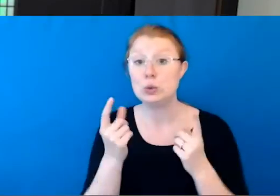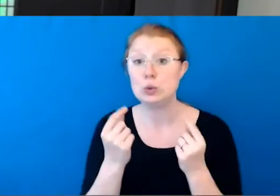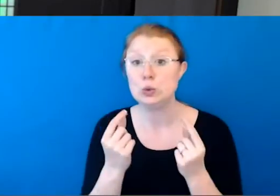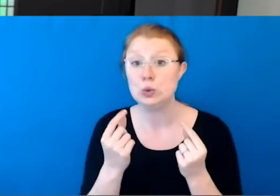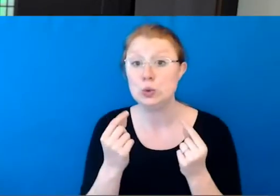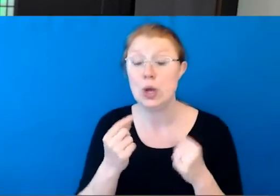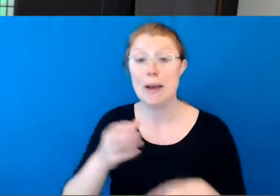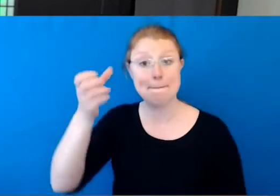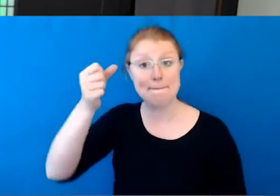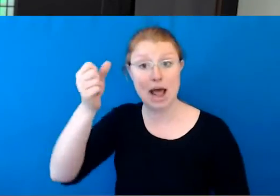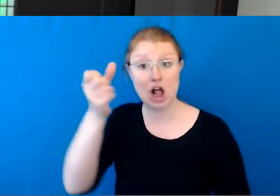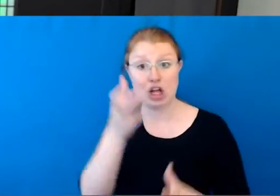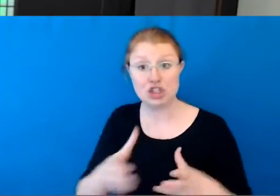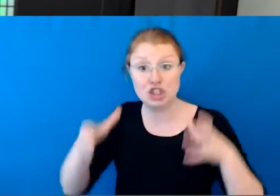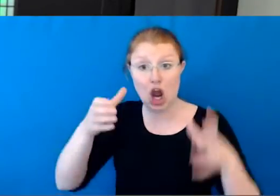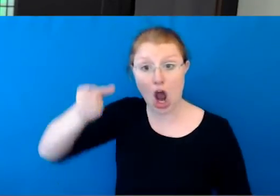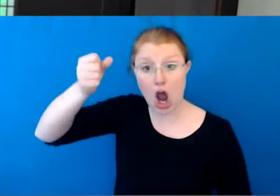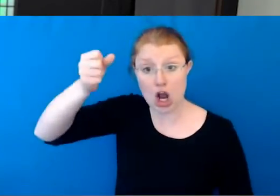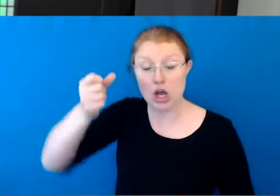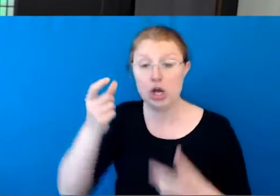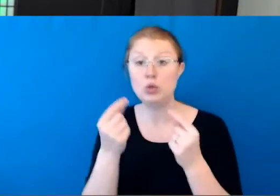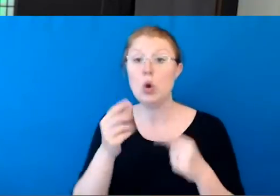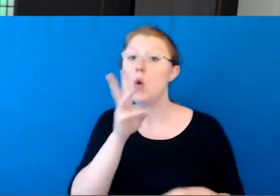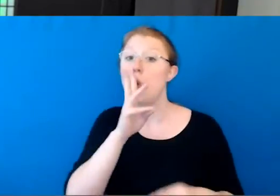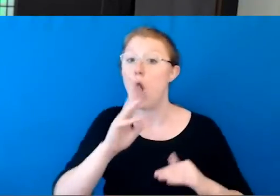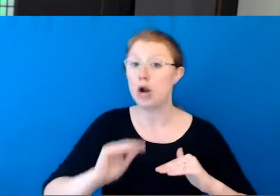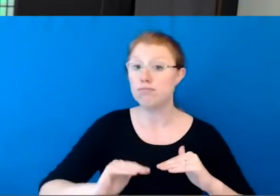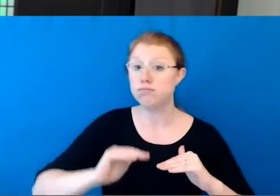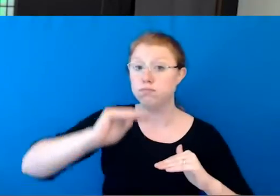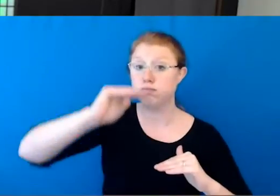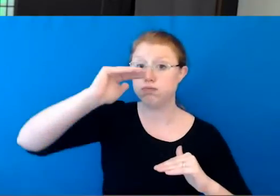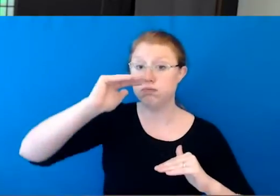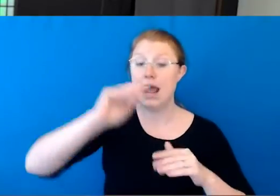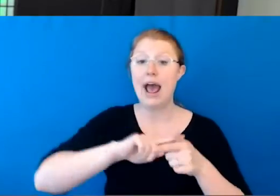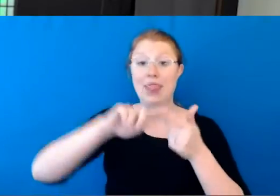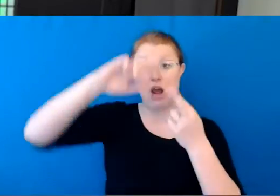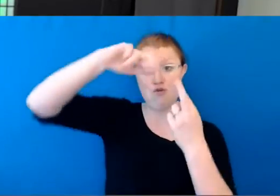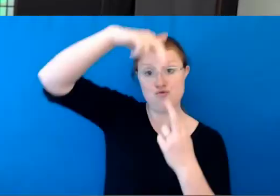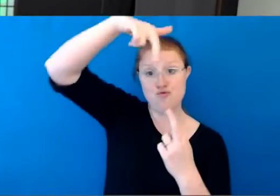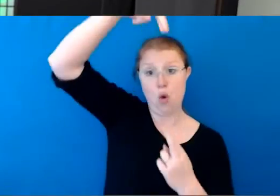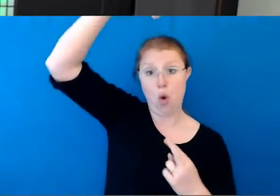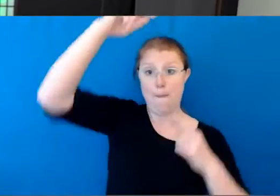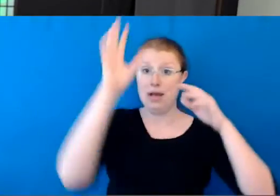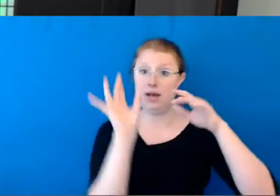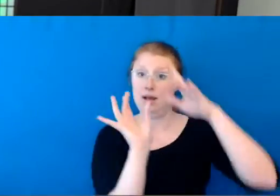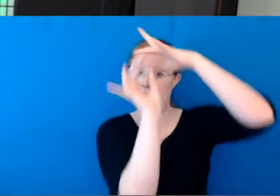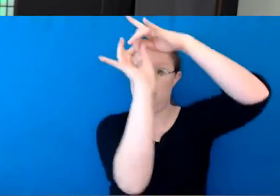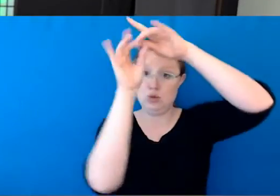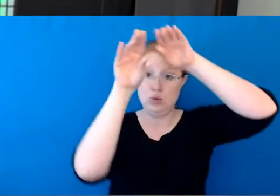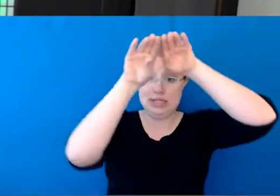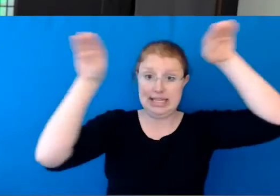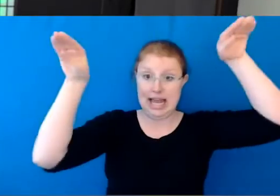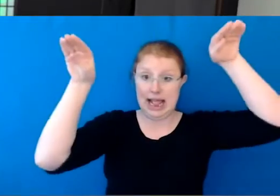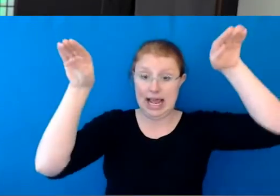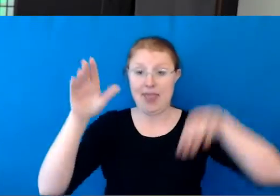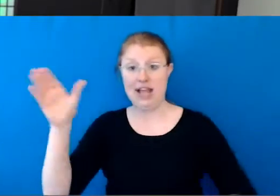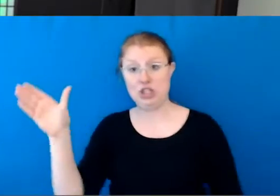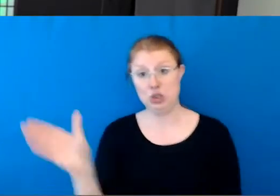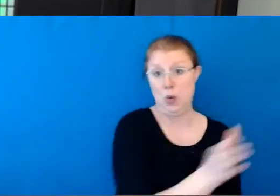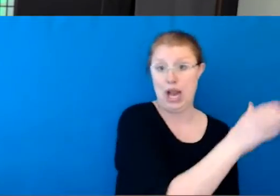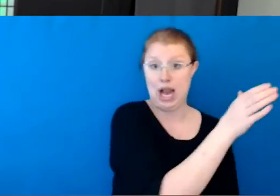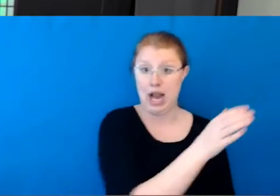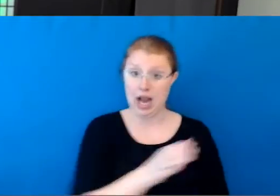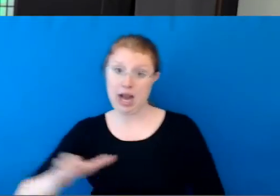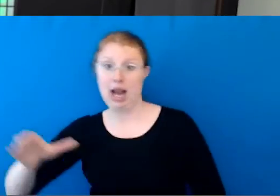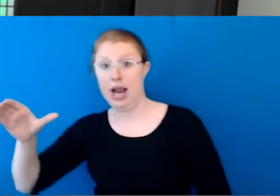Fill halfway with water. Suspend from the ceiling with a stout cord. Start the jug swinging. Try to